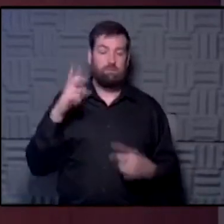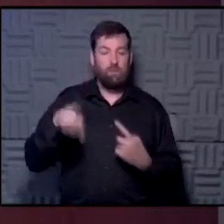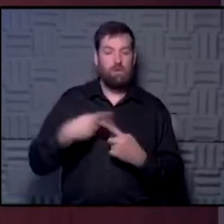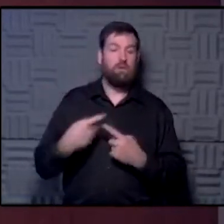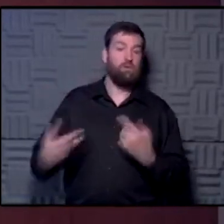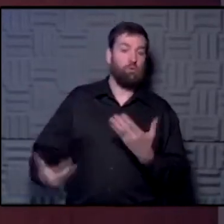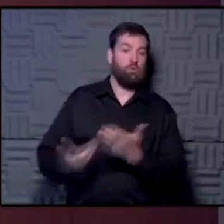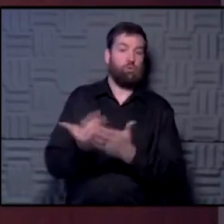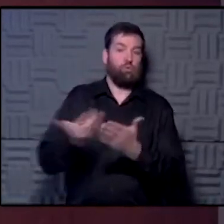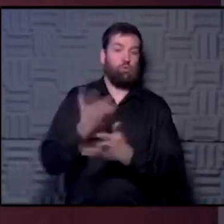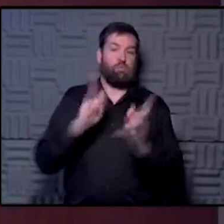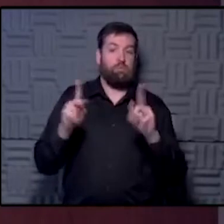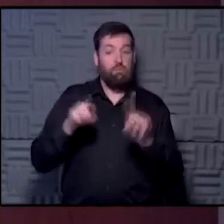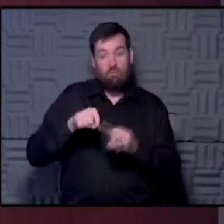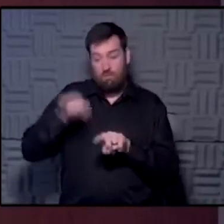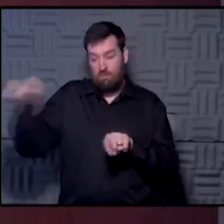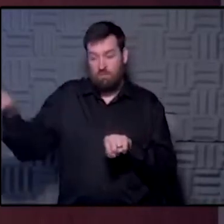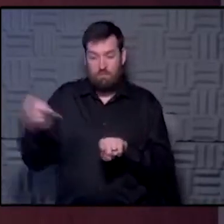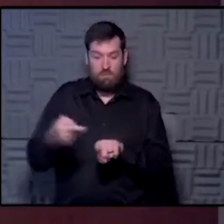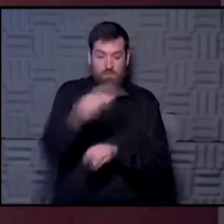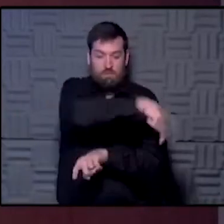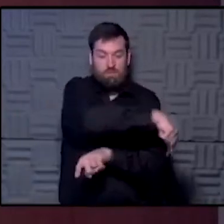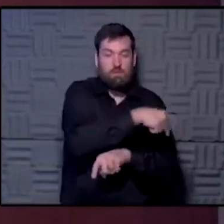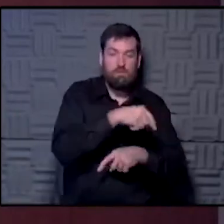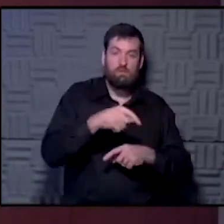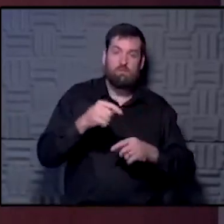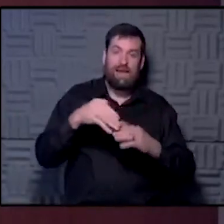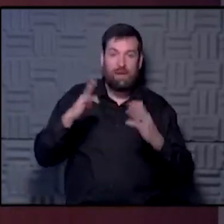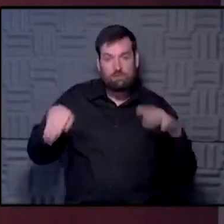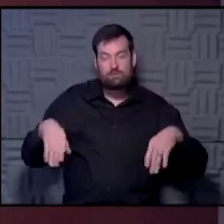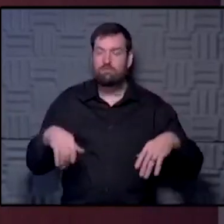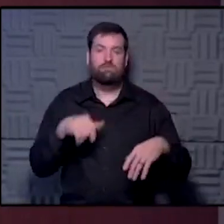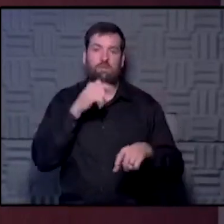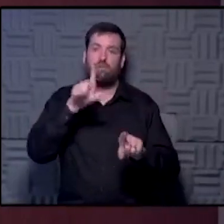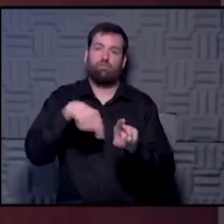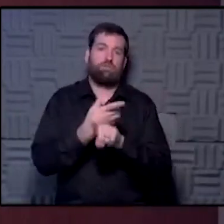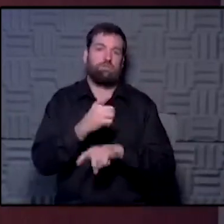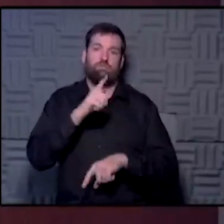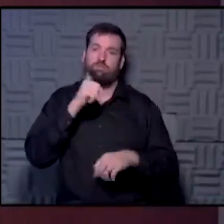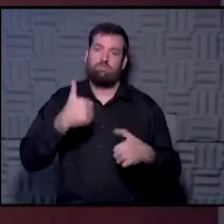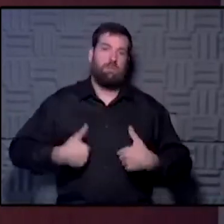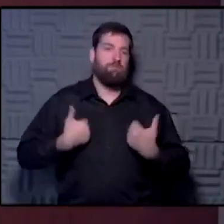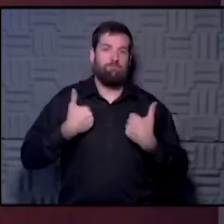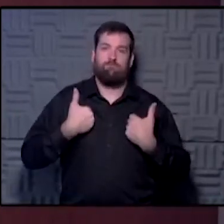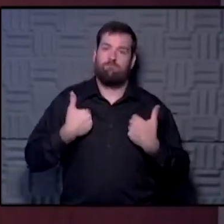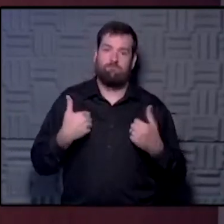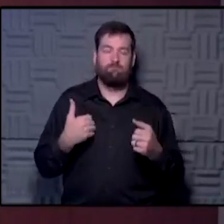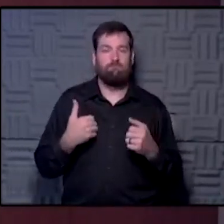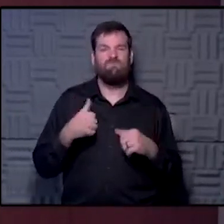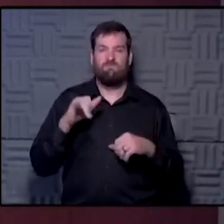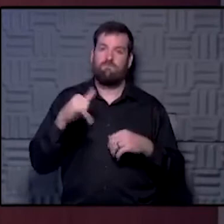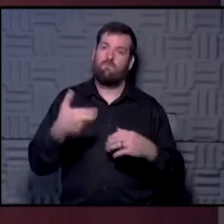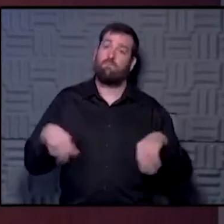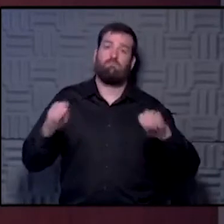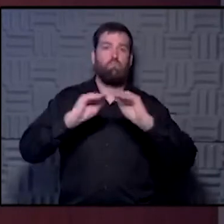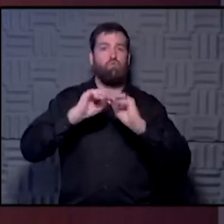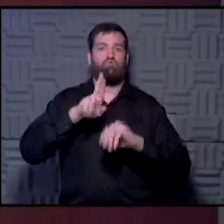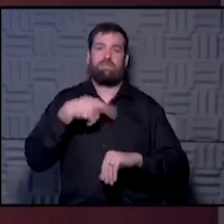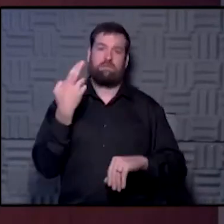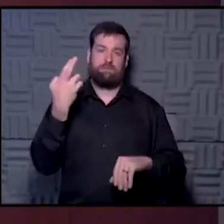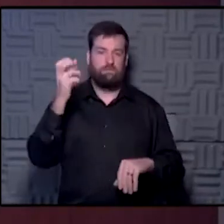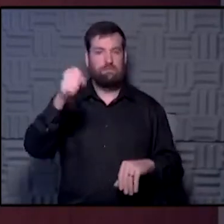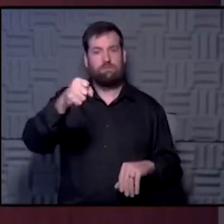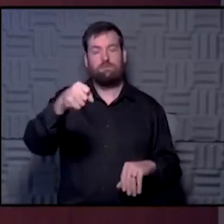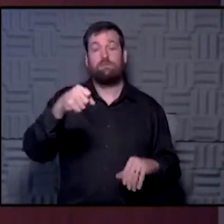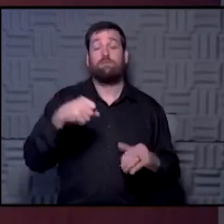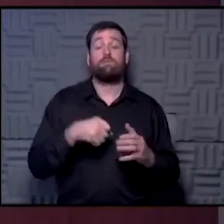bubble, going to your neighbors' homes, which is different than the folks that you live with, does introduce that risk. There